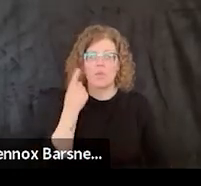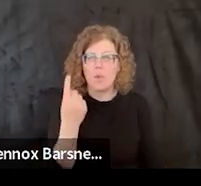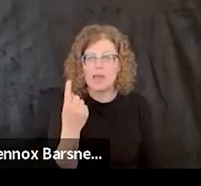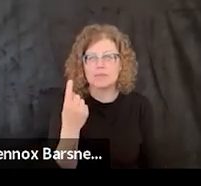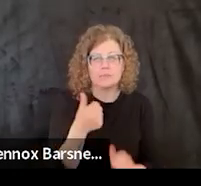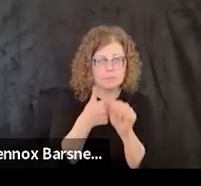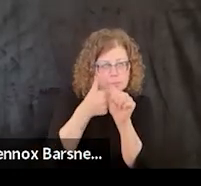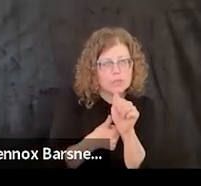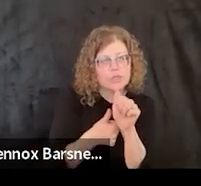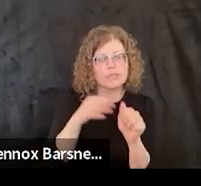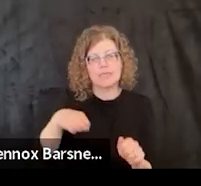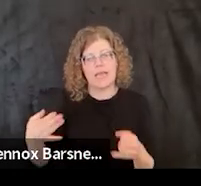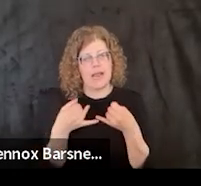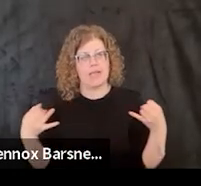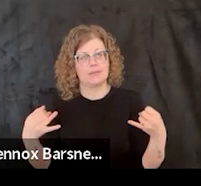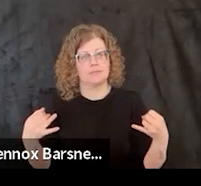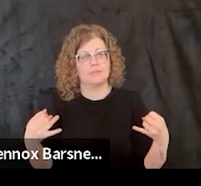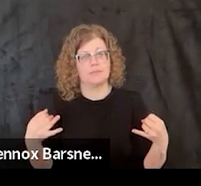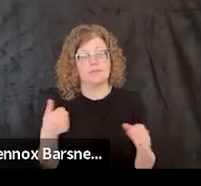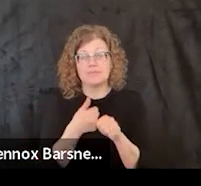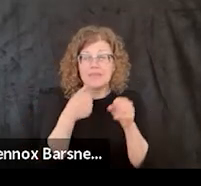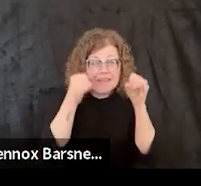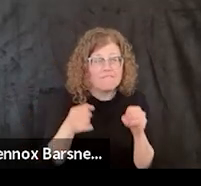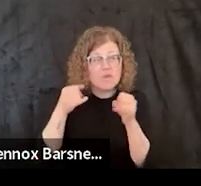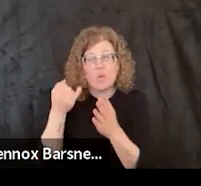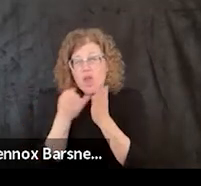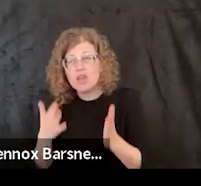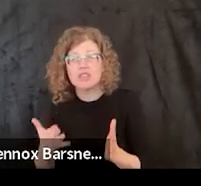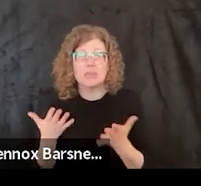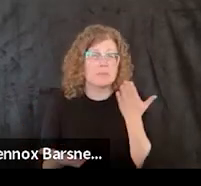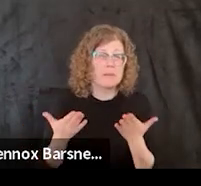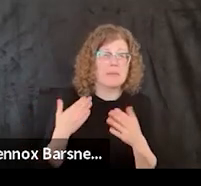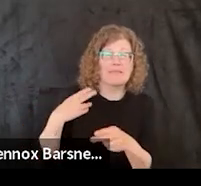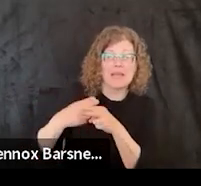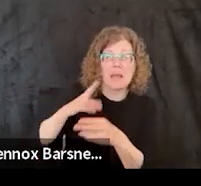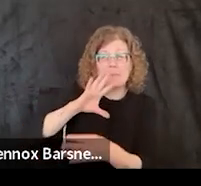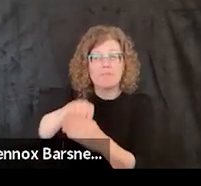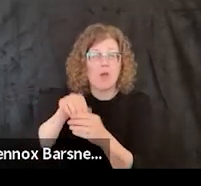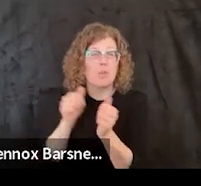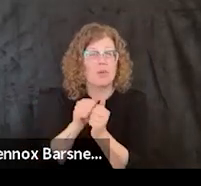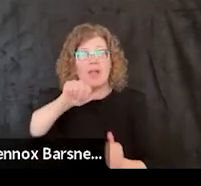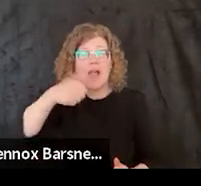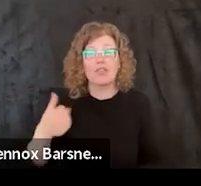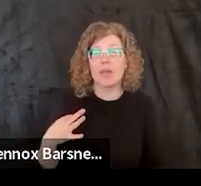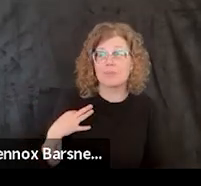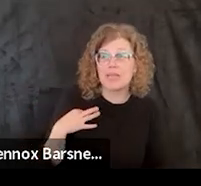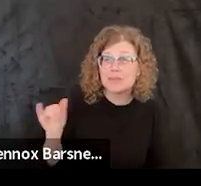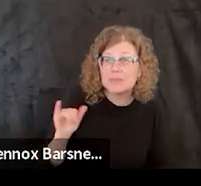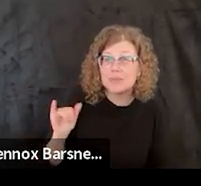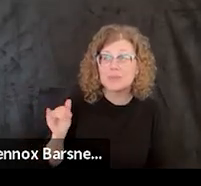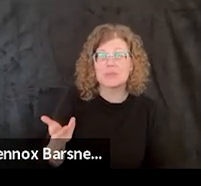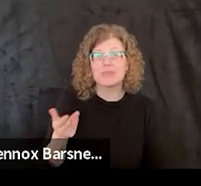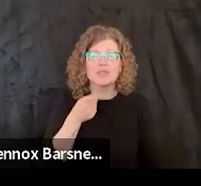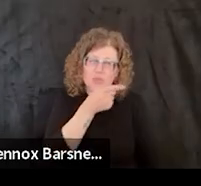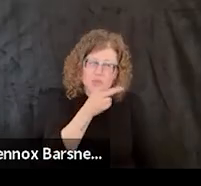Individual artists may be involved in more than 1 application, either as a participant or as a